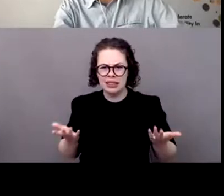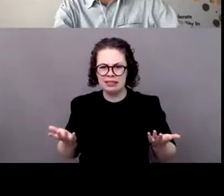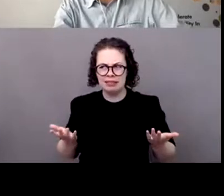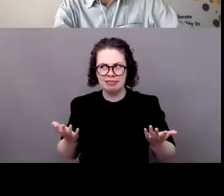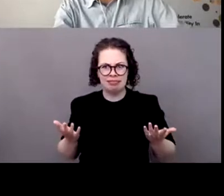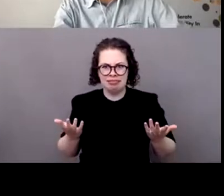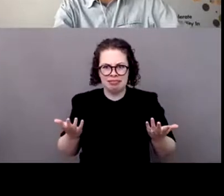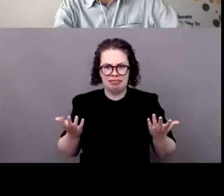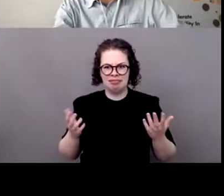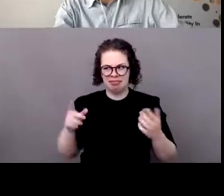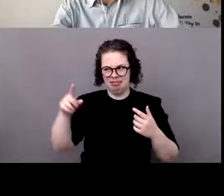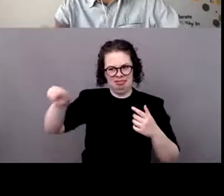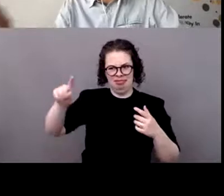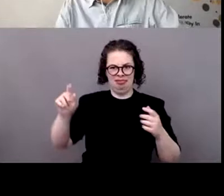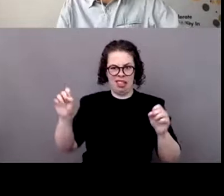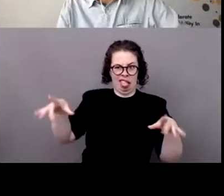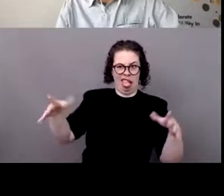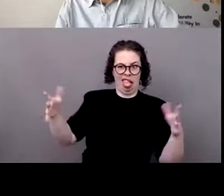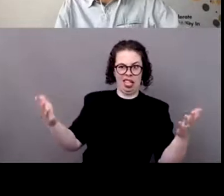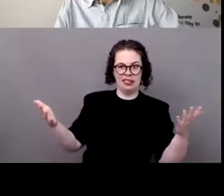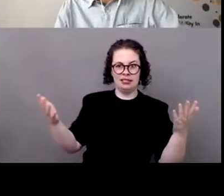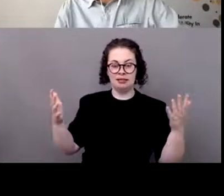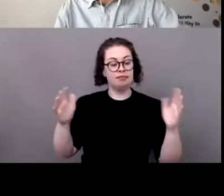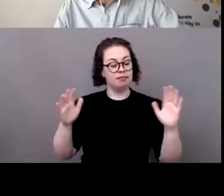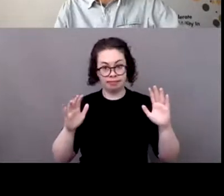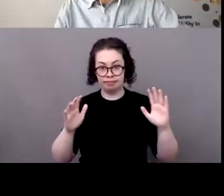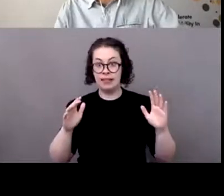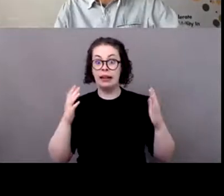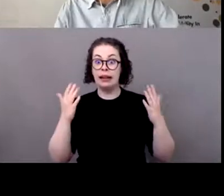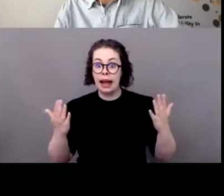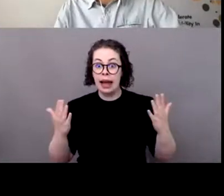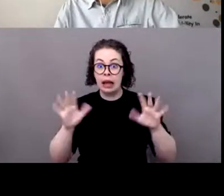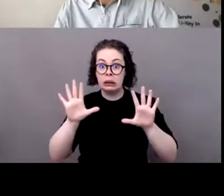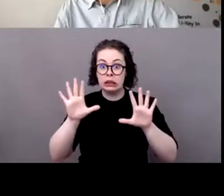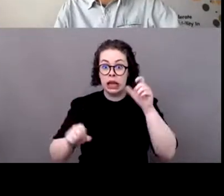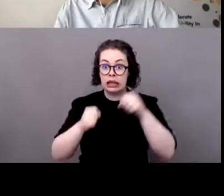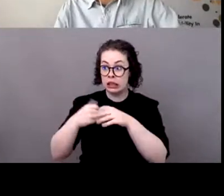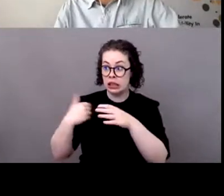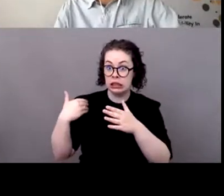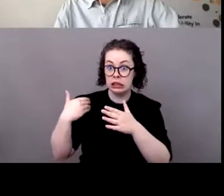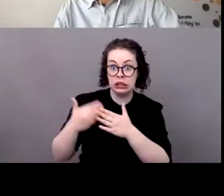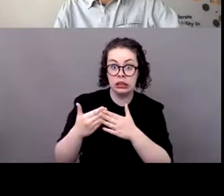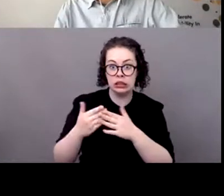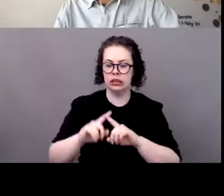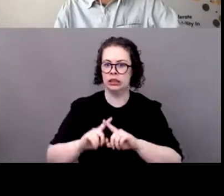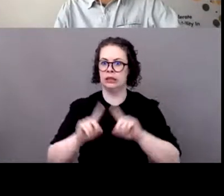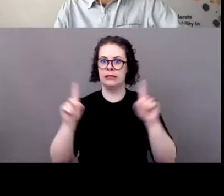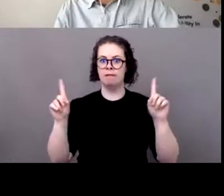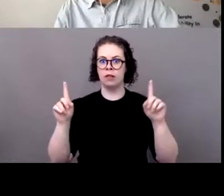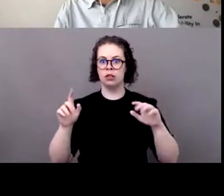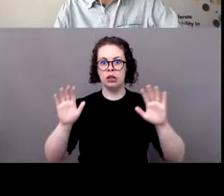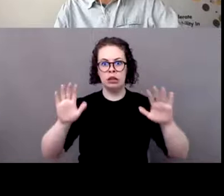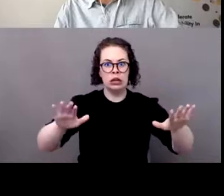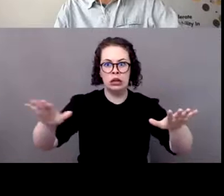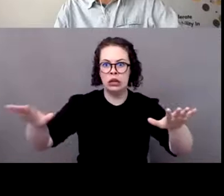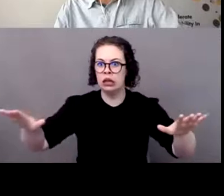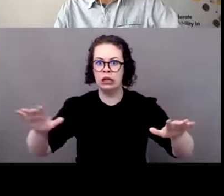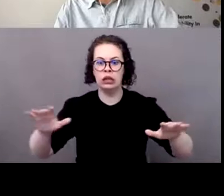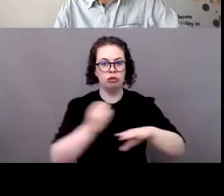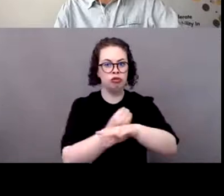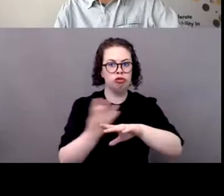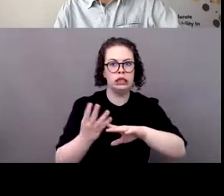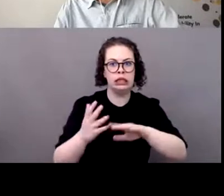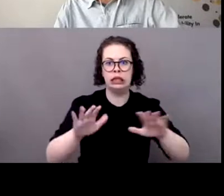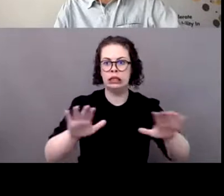changed. I think the attitude and the pressure from other stakeholders, from fans, from media, from NGOs